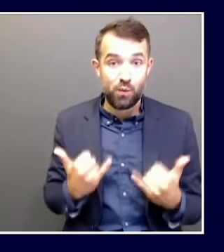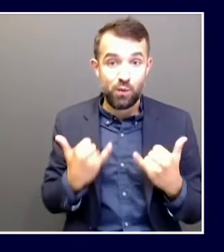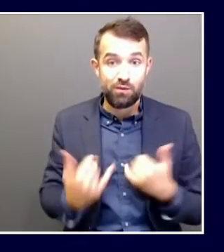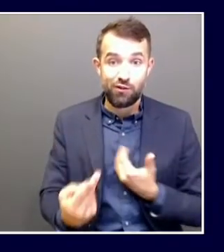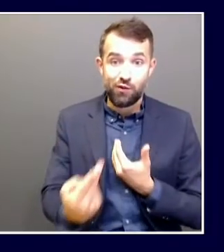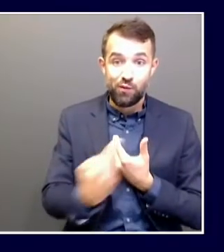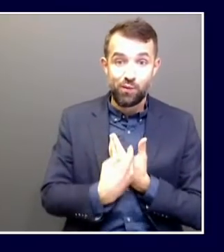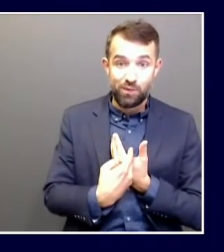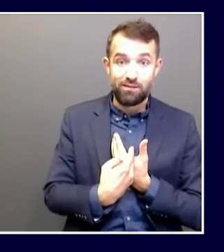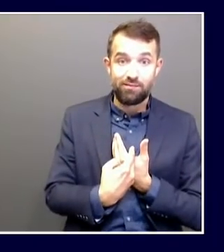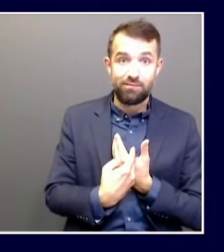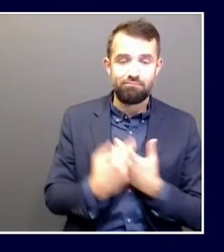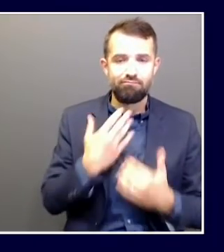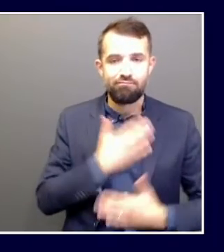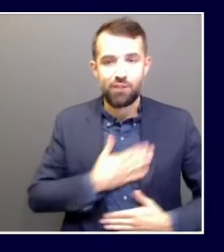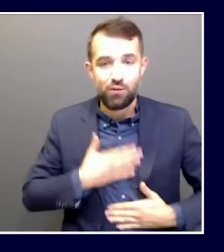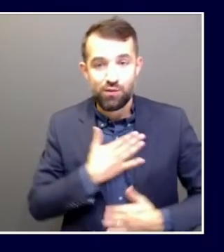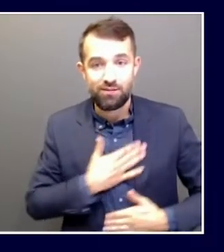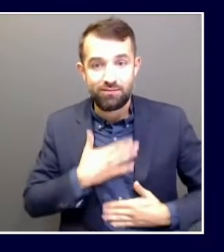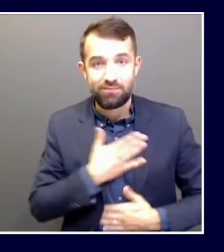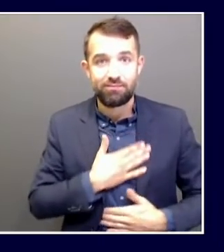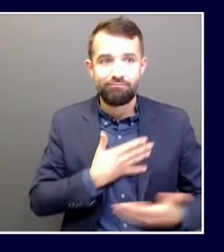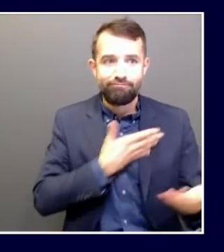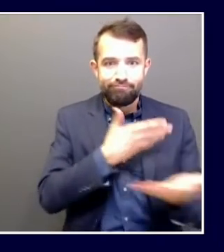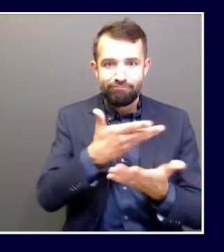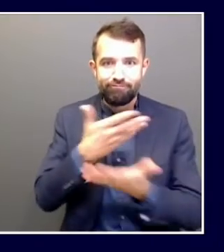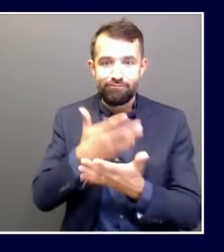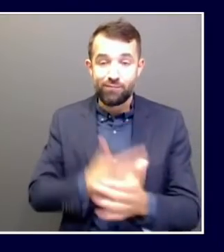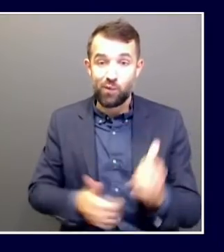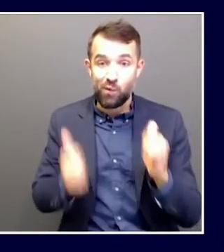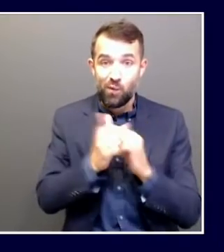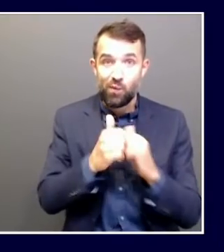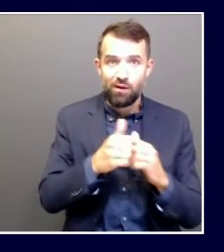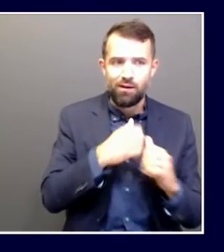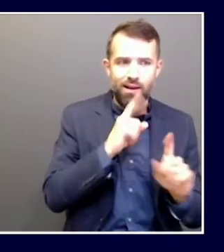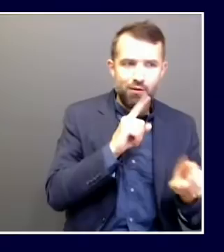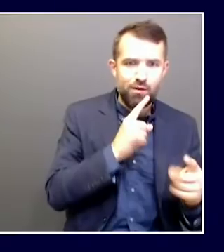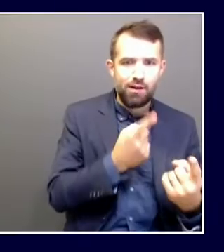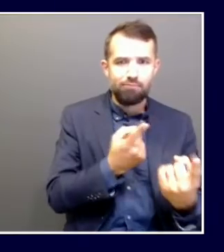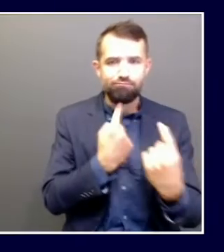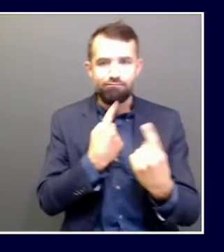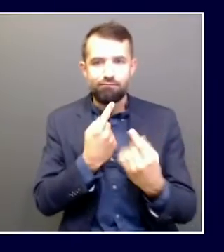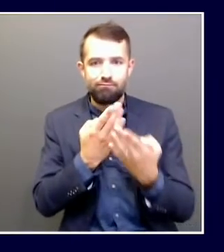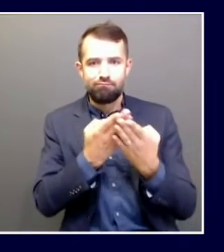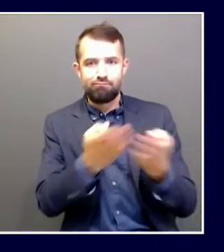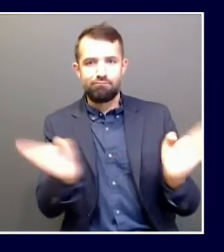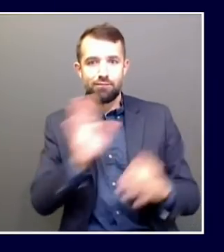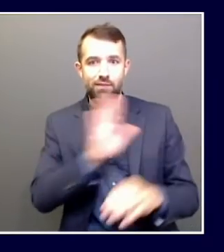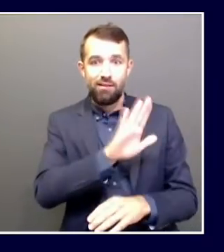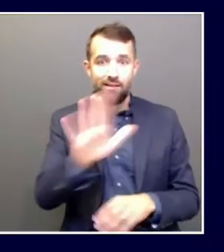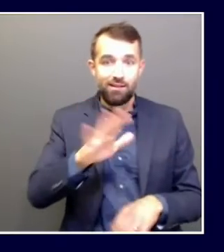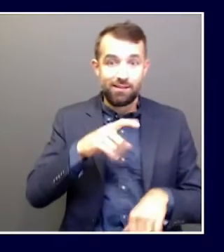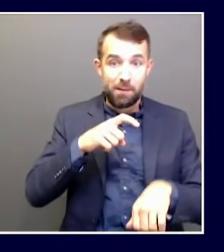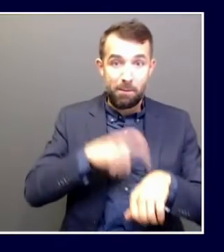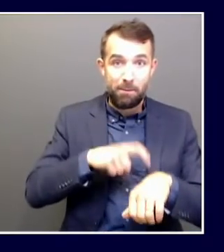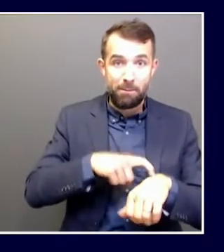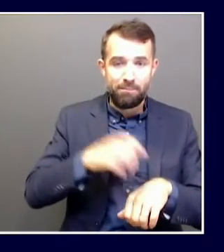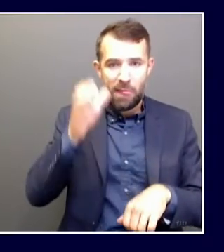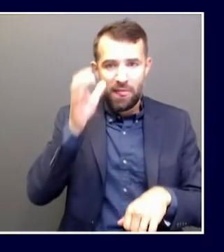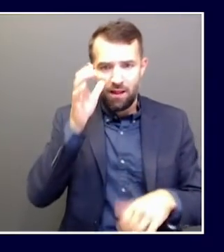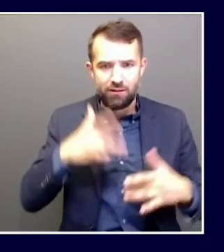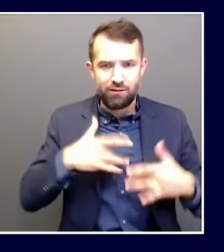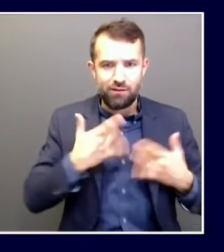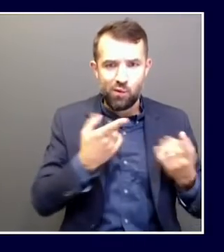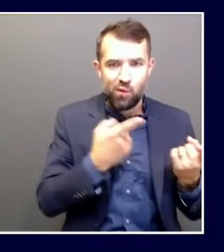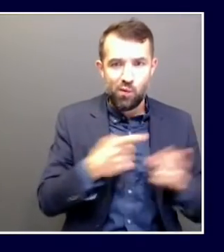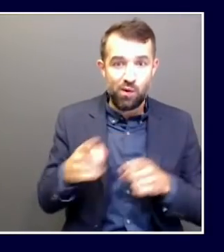Very much appreciate the conversation with our colleagues in the media, as well as for all of you for taking a little bit of time to hear the latest with respect to